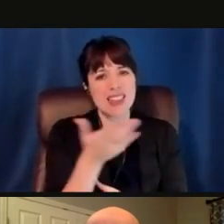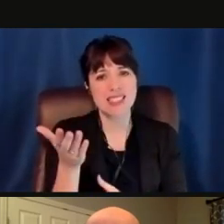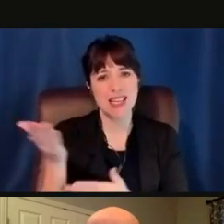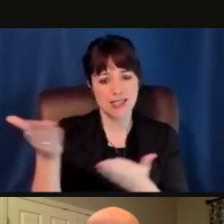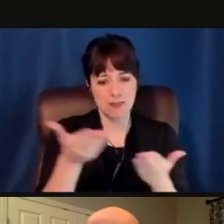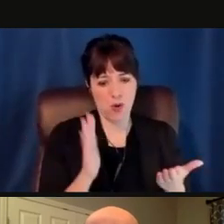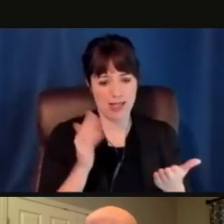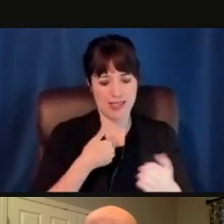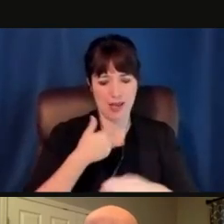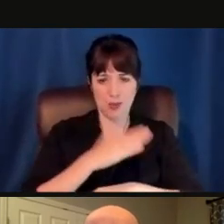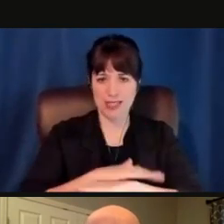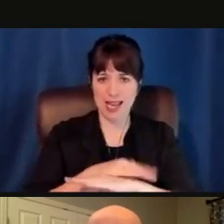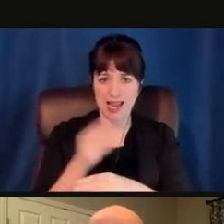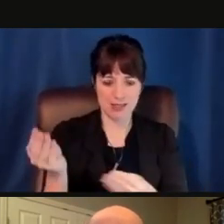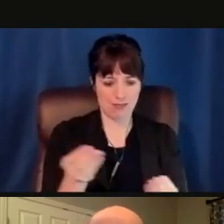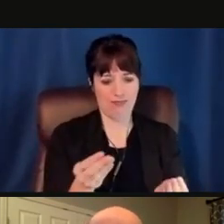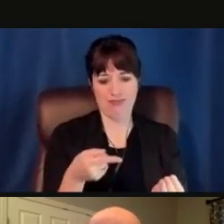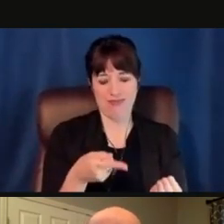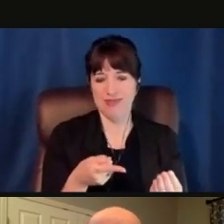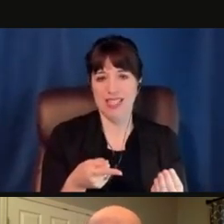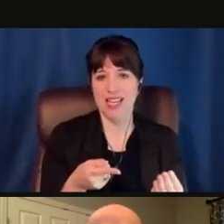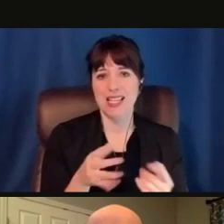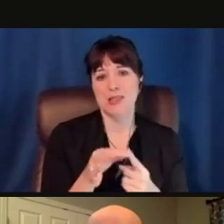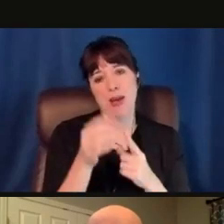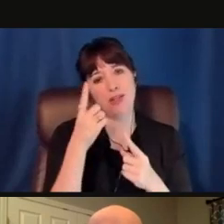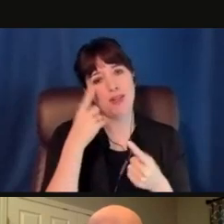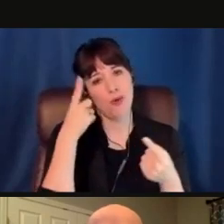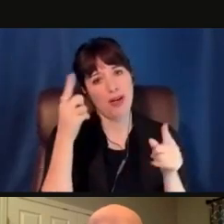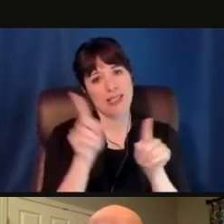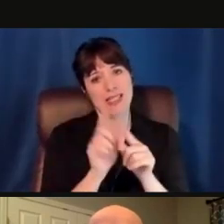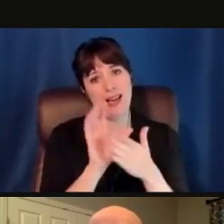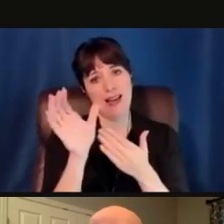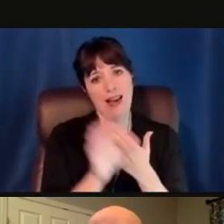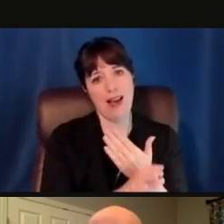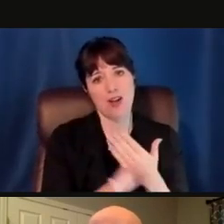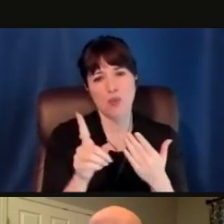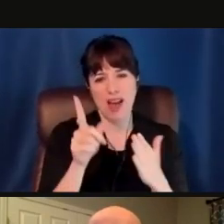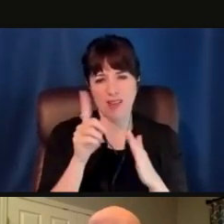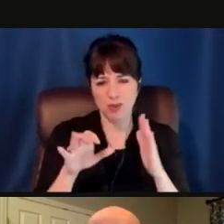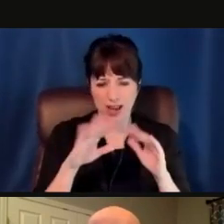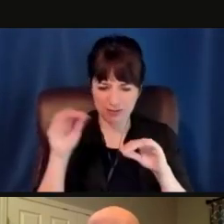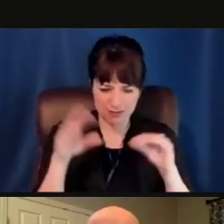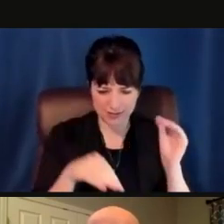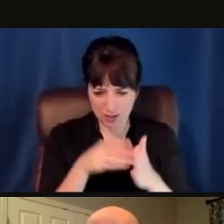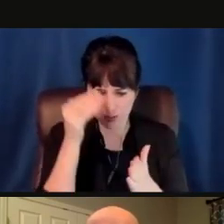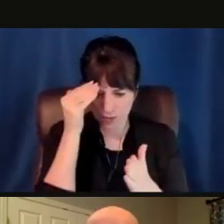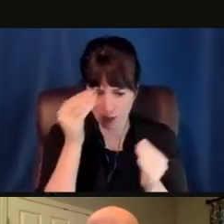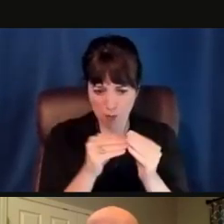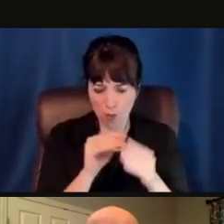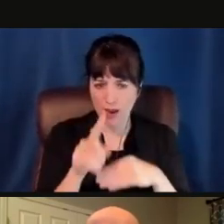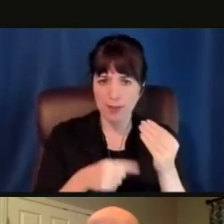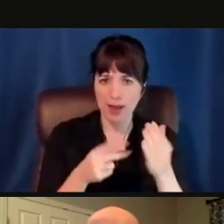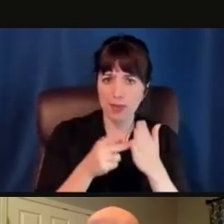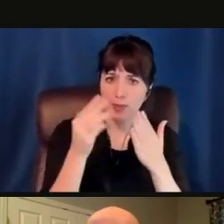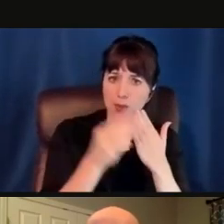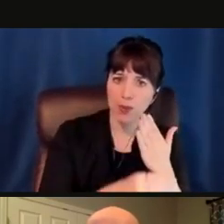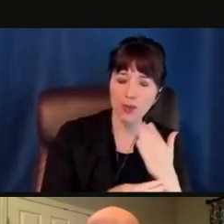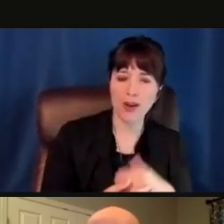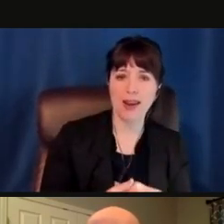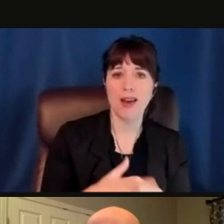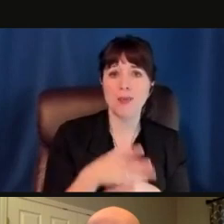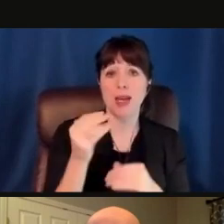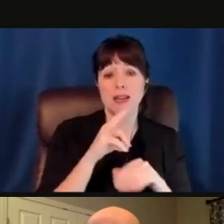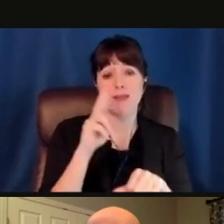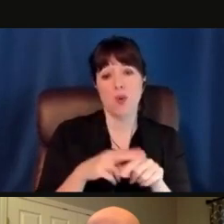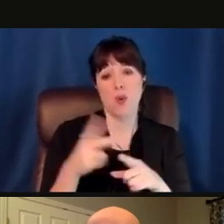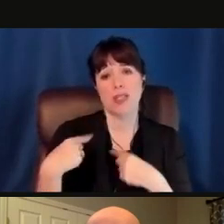our desk on especially on the consent calendar, and you kind of got to dig a little bit to learn more about the program. And of course, over